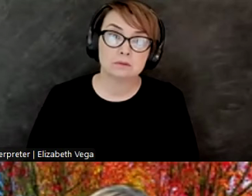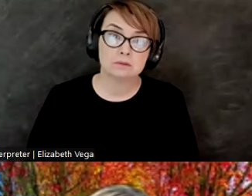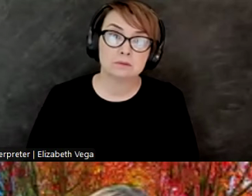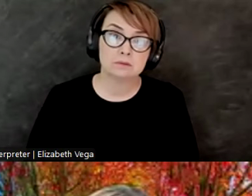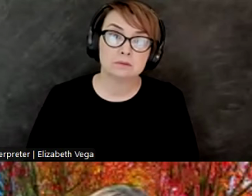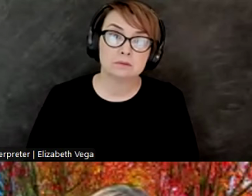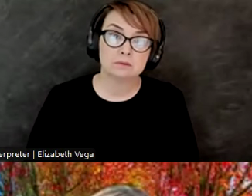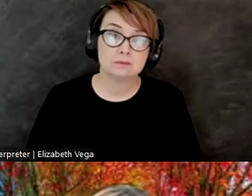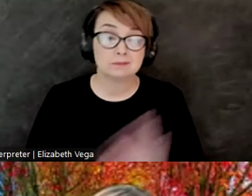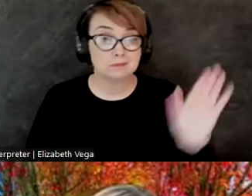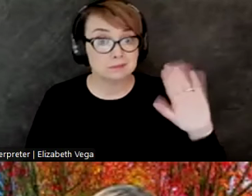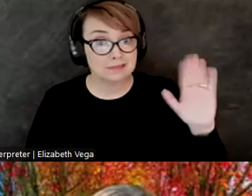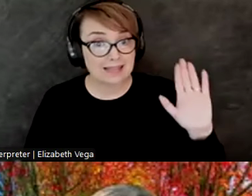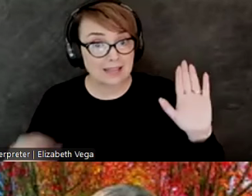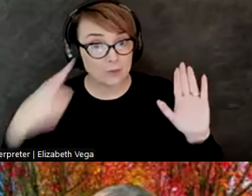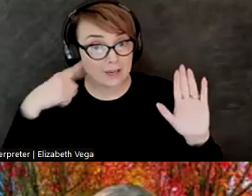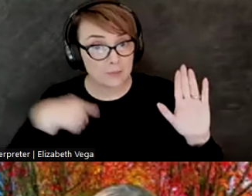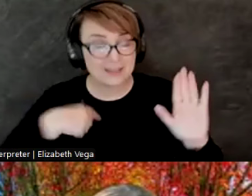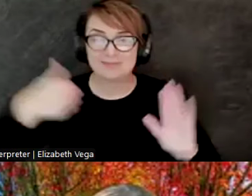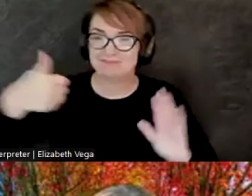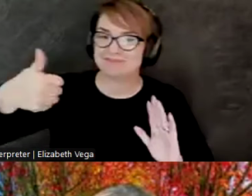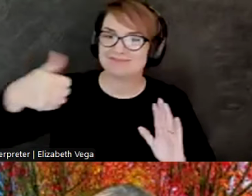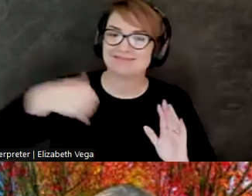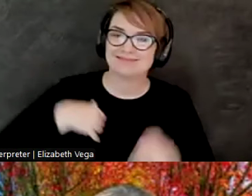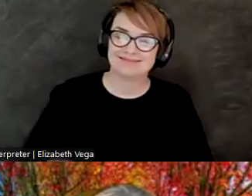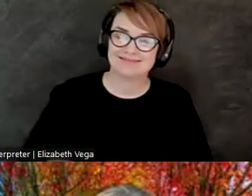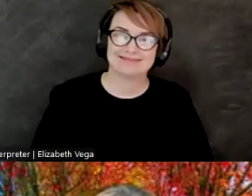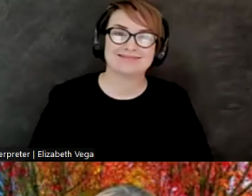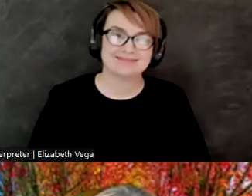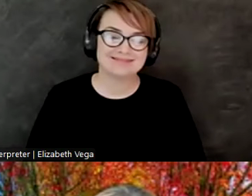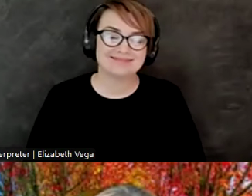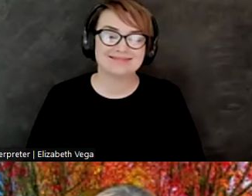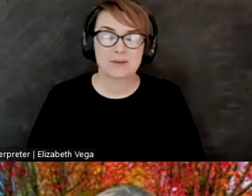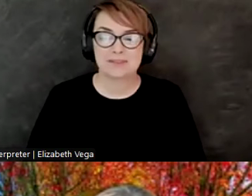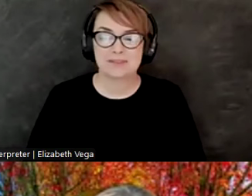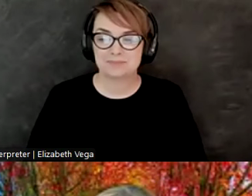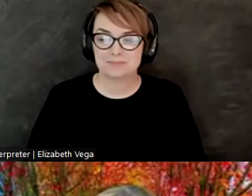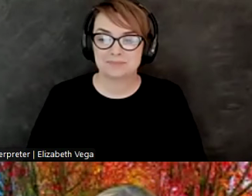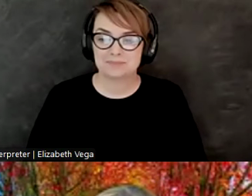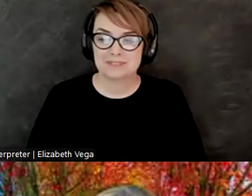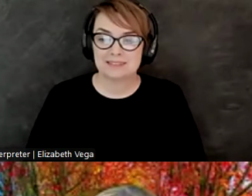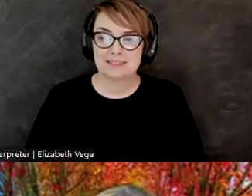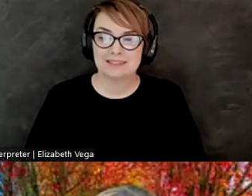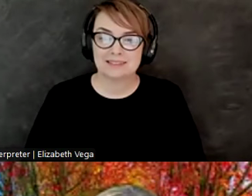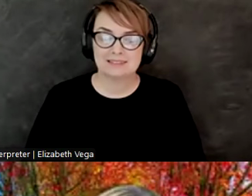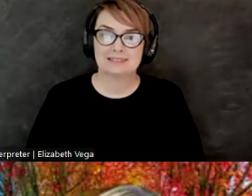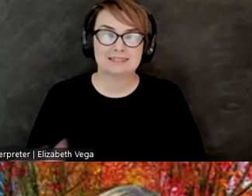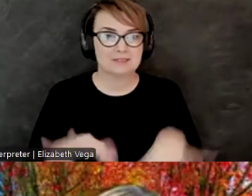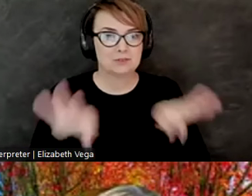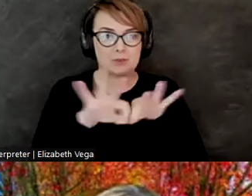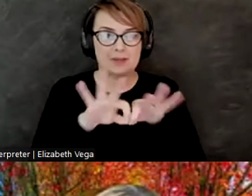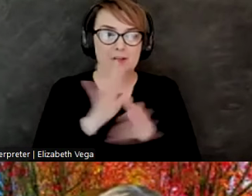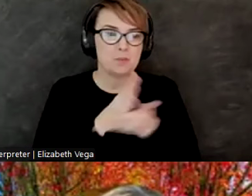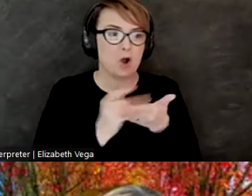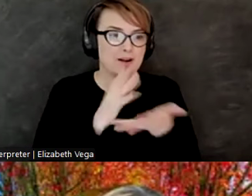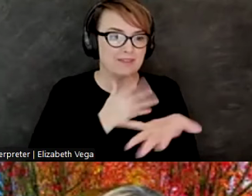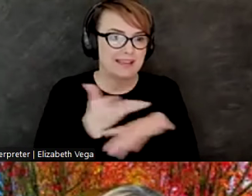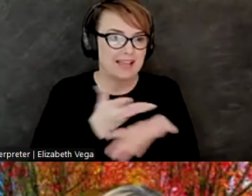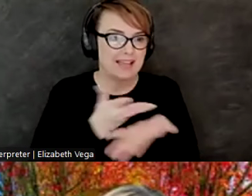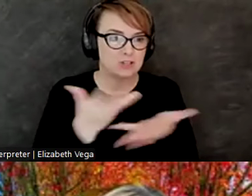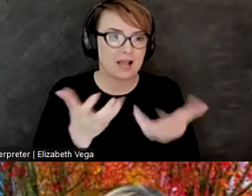Can you hear me? Yay, Good yes, morning. wonderful. Okay. It's a critical part of engaging together, so I want to make sure we got